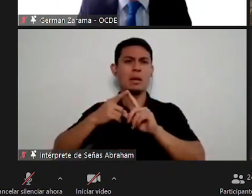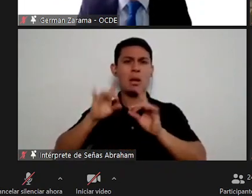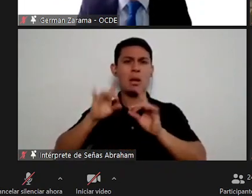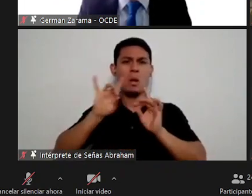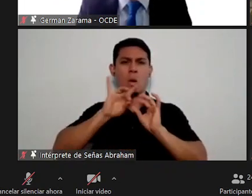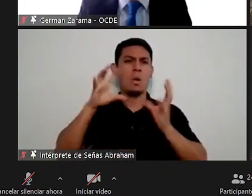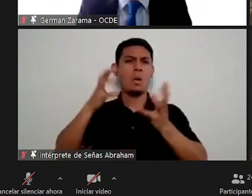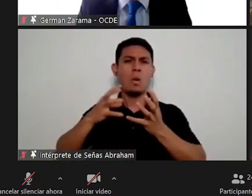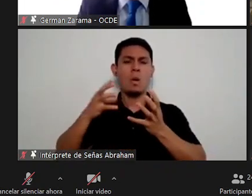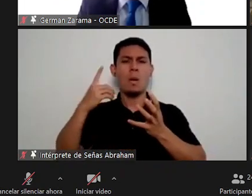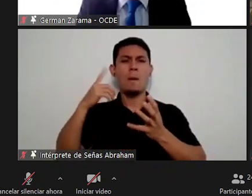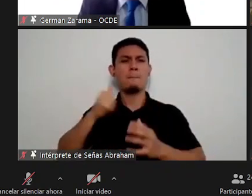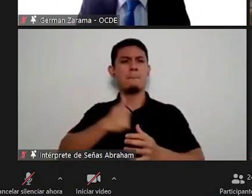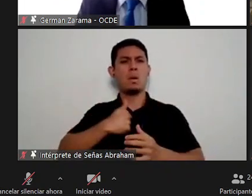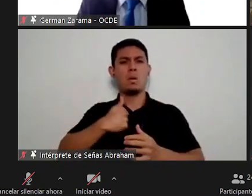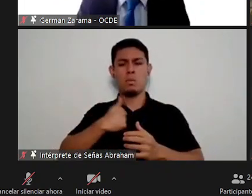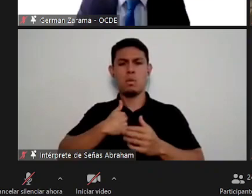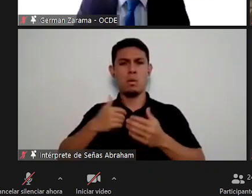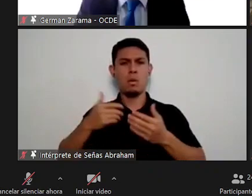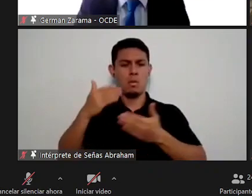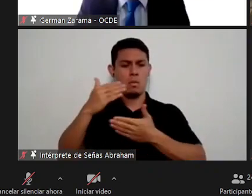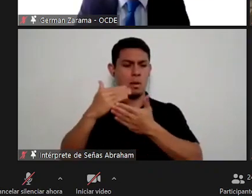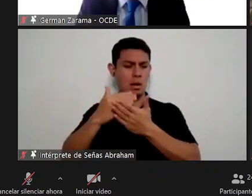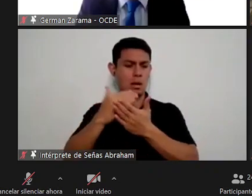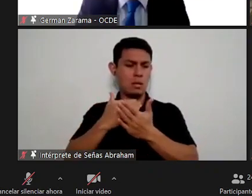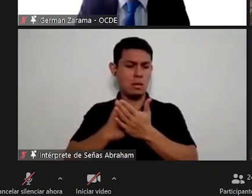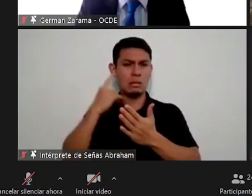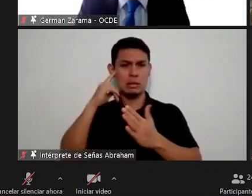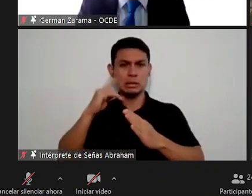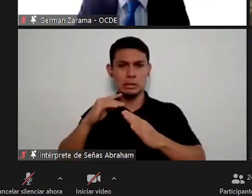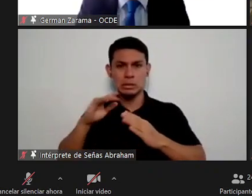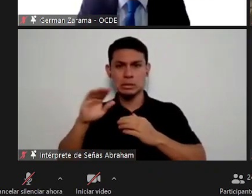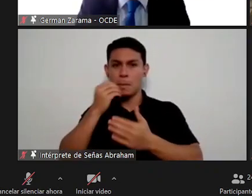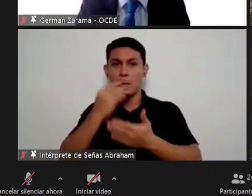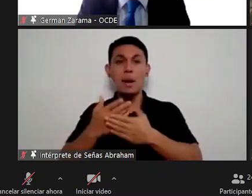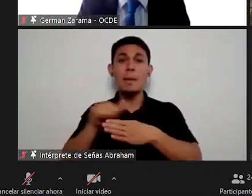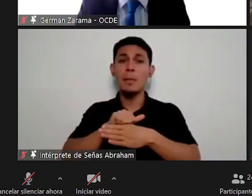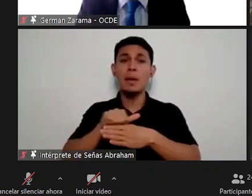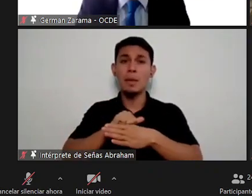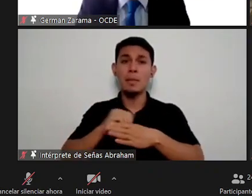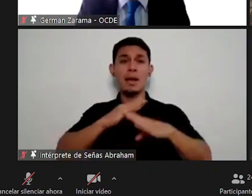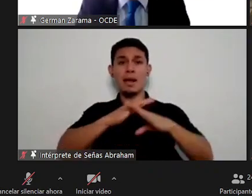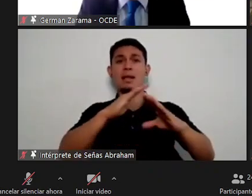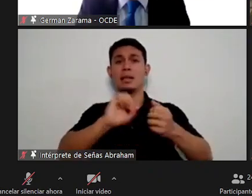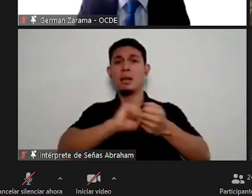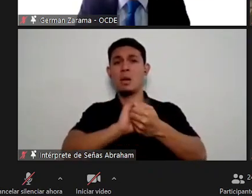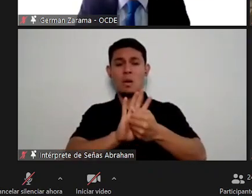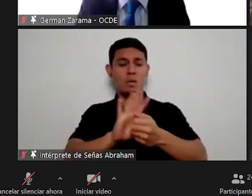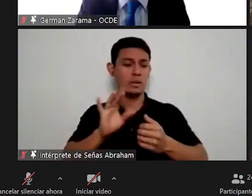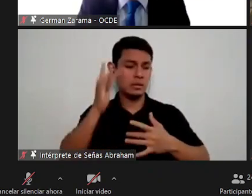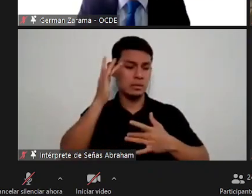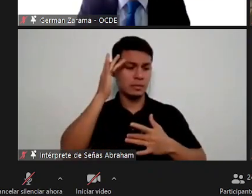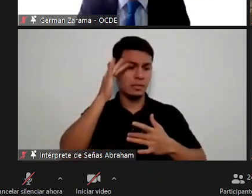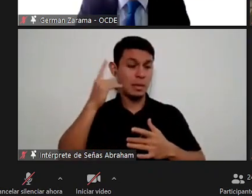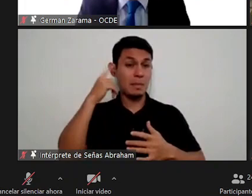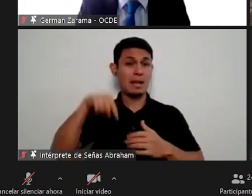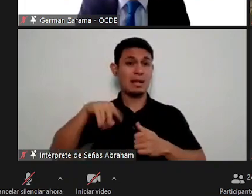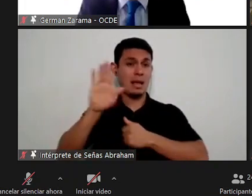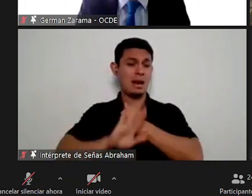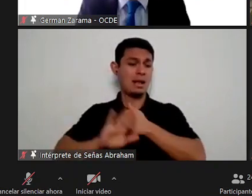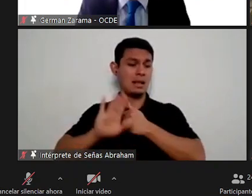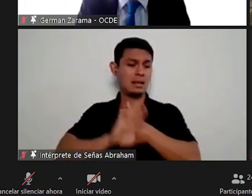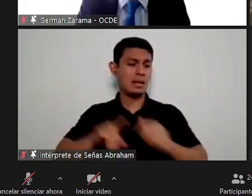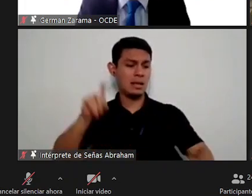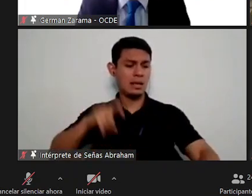ones and peru and globally to have the manner of prevention and best practices